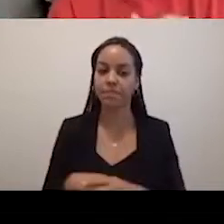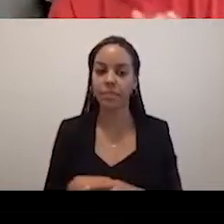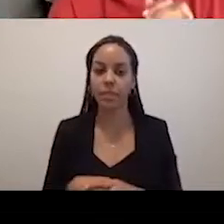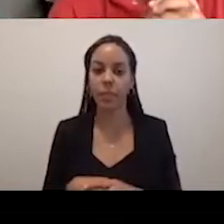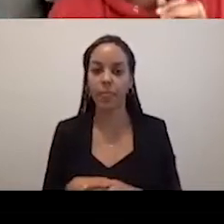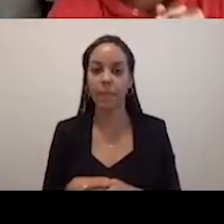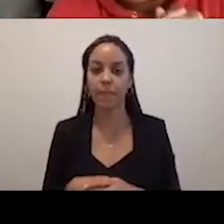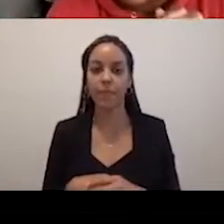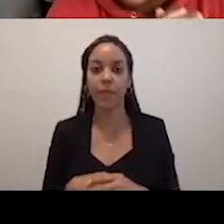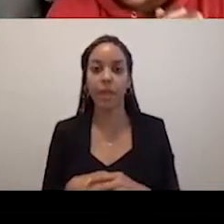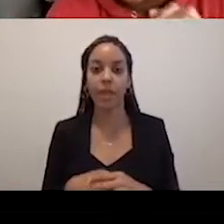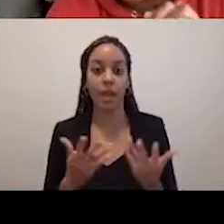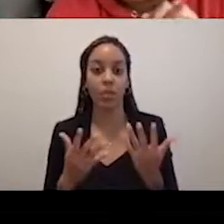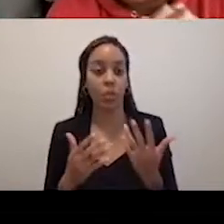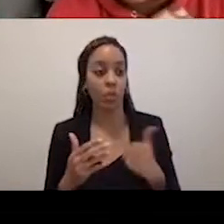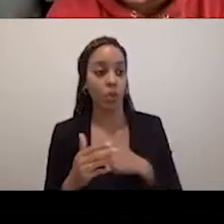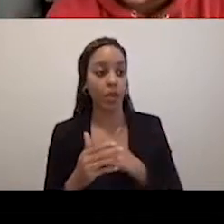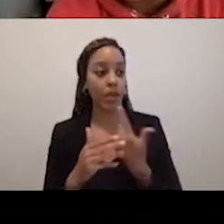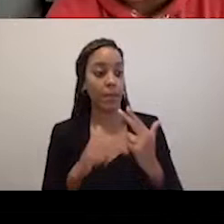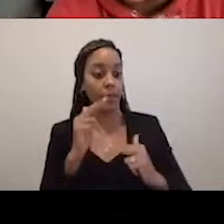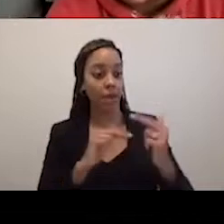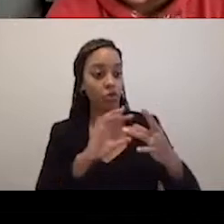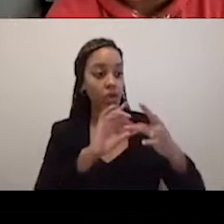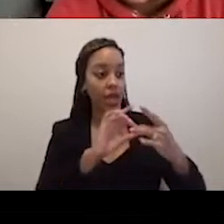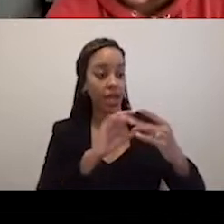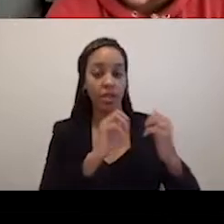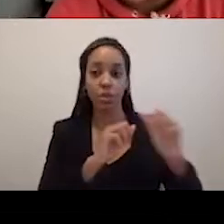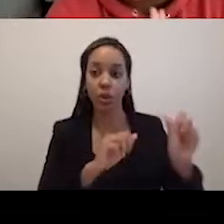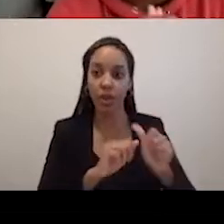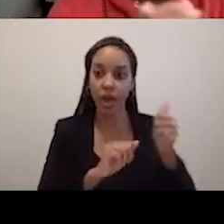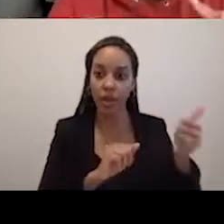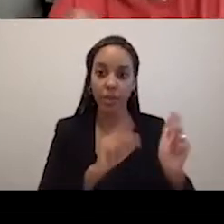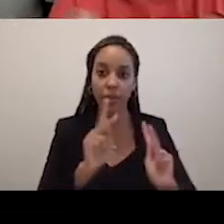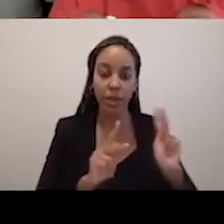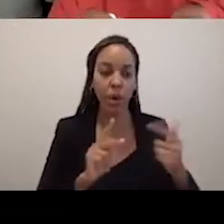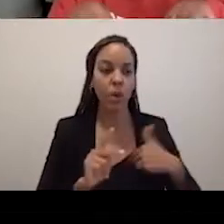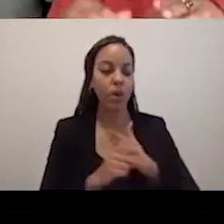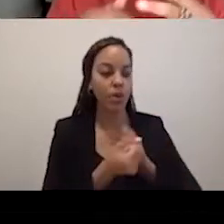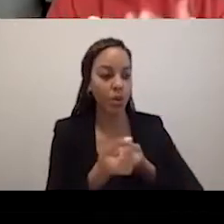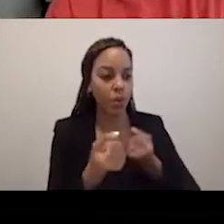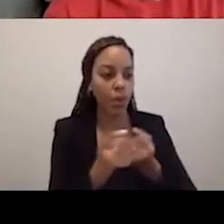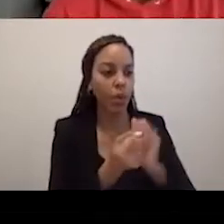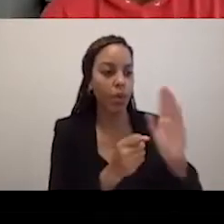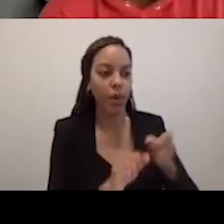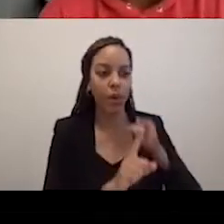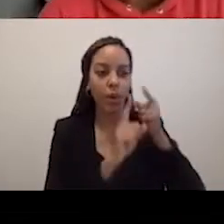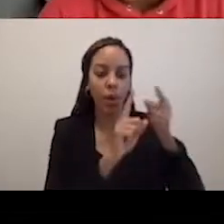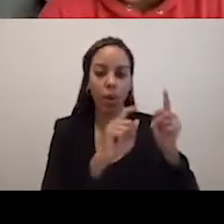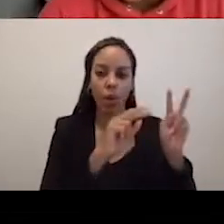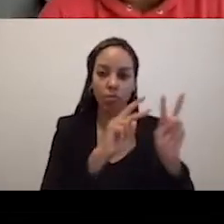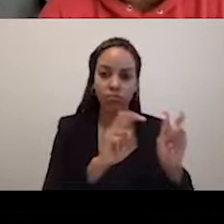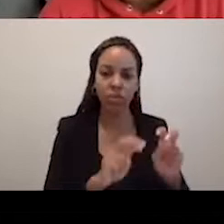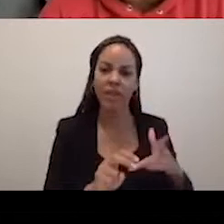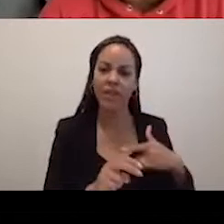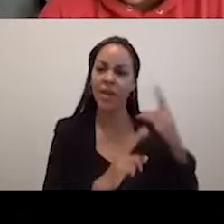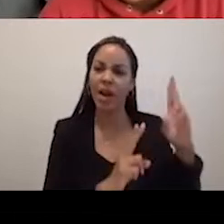build relationships with others and we support what they want to investigate. And it really is an honor to be